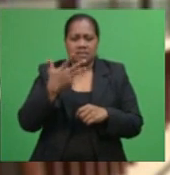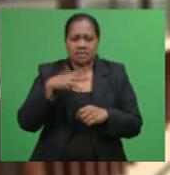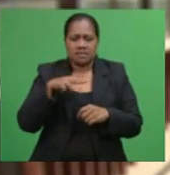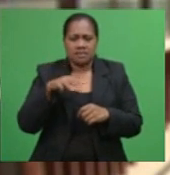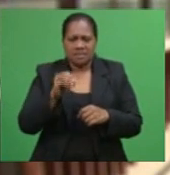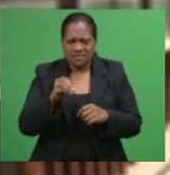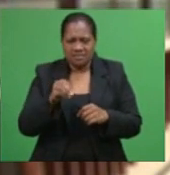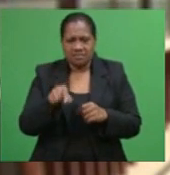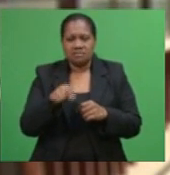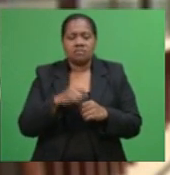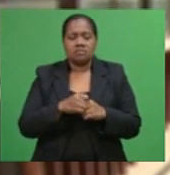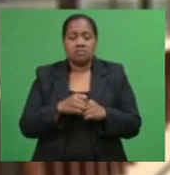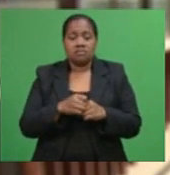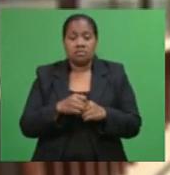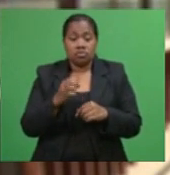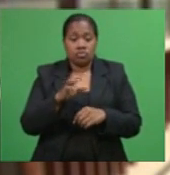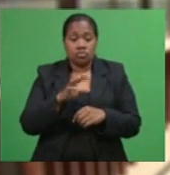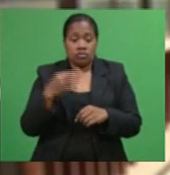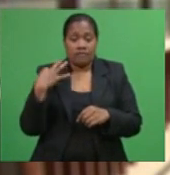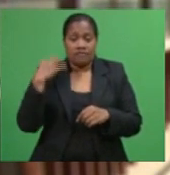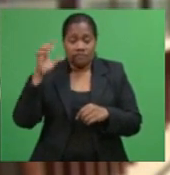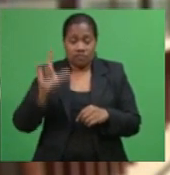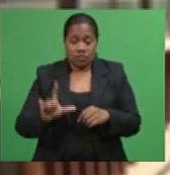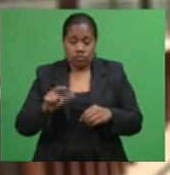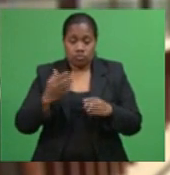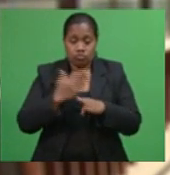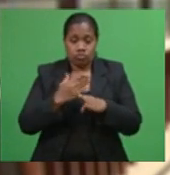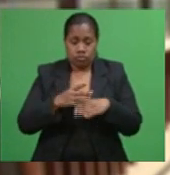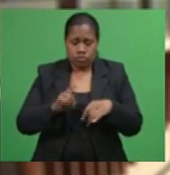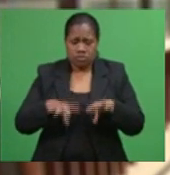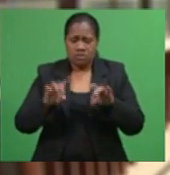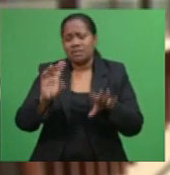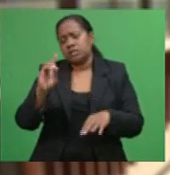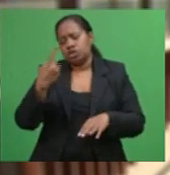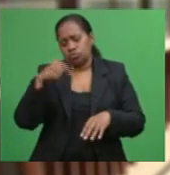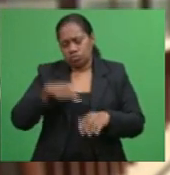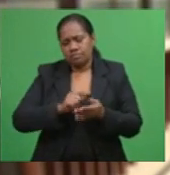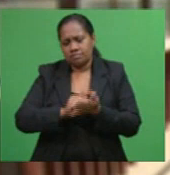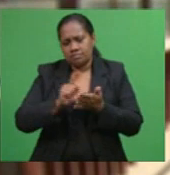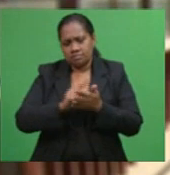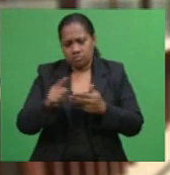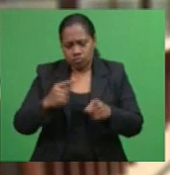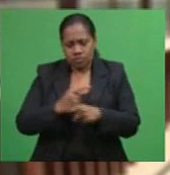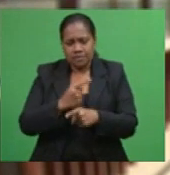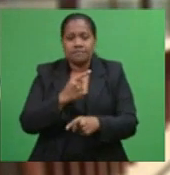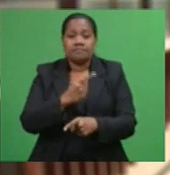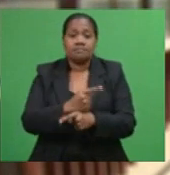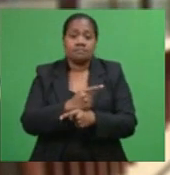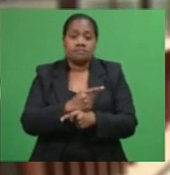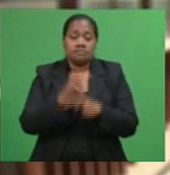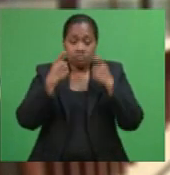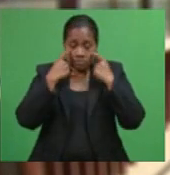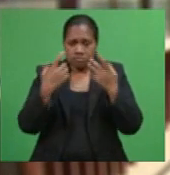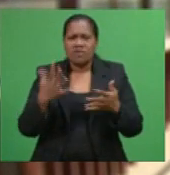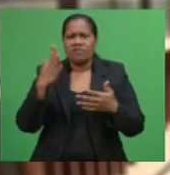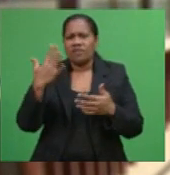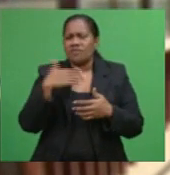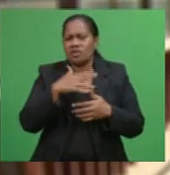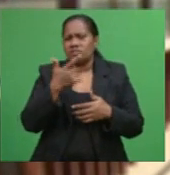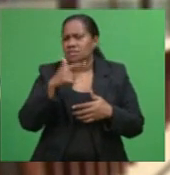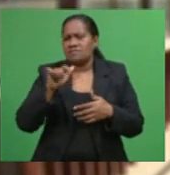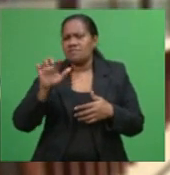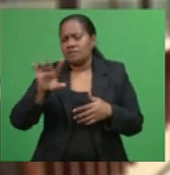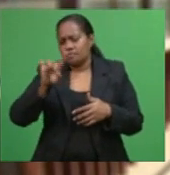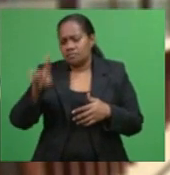The official April jobs for Australia is due later this week and is expected to show a record dive of over